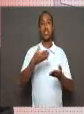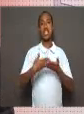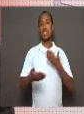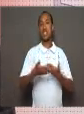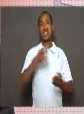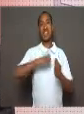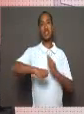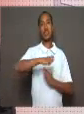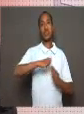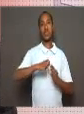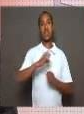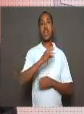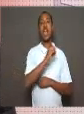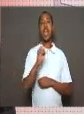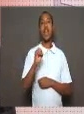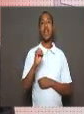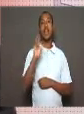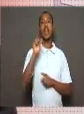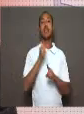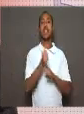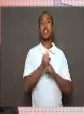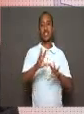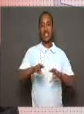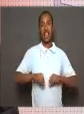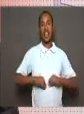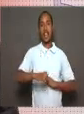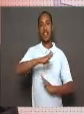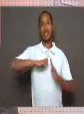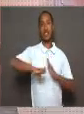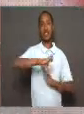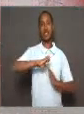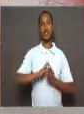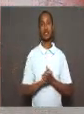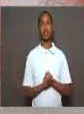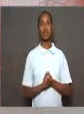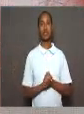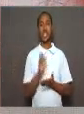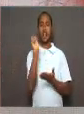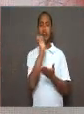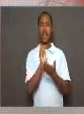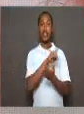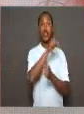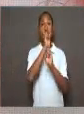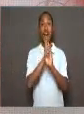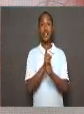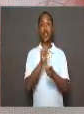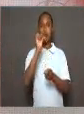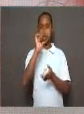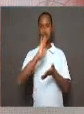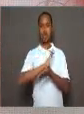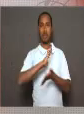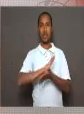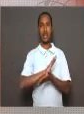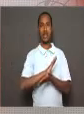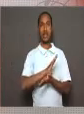easily, while nonmetals tend to gain electrons? Write your answers on a piece of